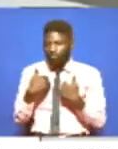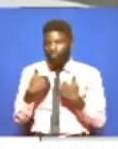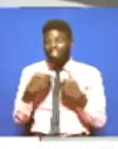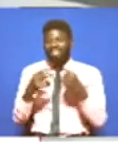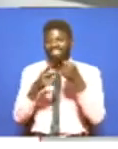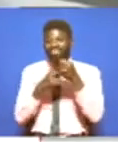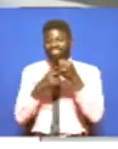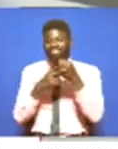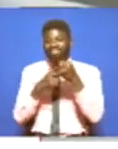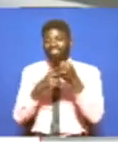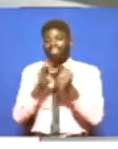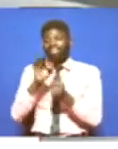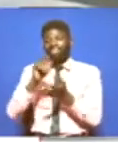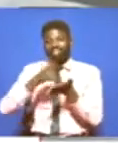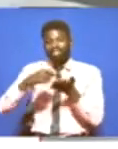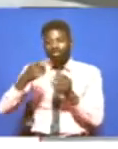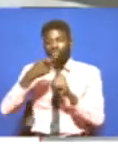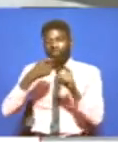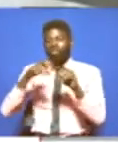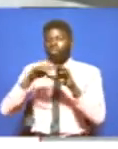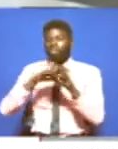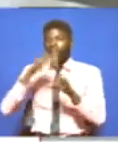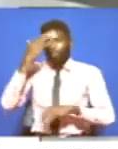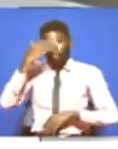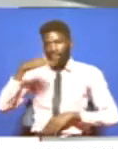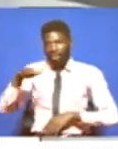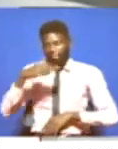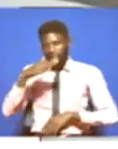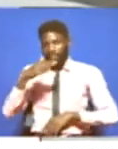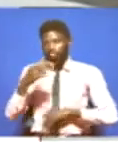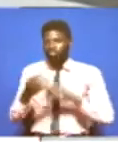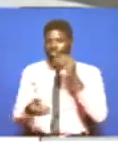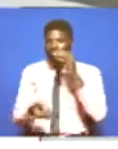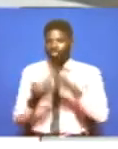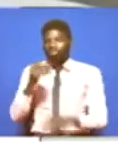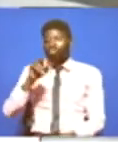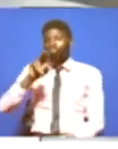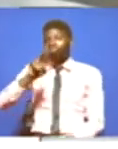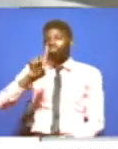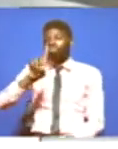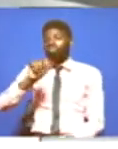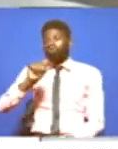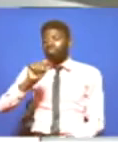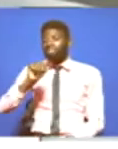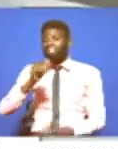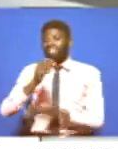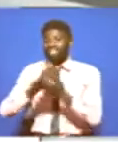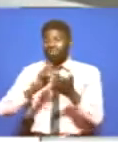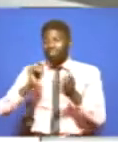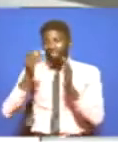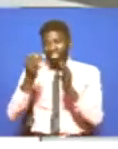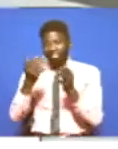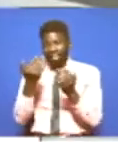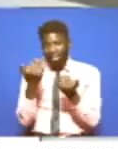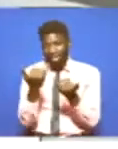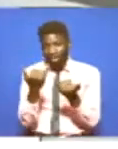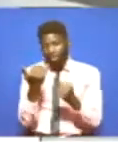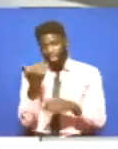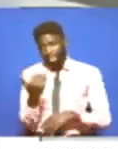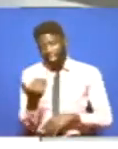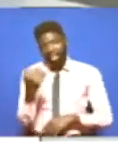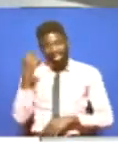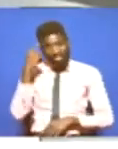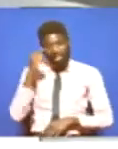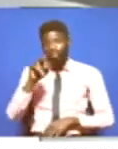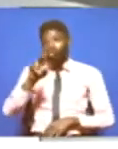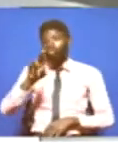parliament to start something called UDA. Kenyans, some of those that are young now, think that this UDA